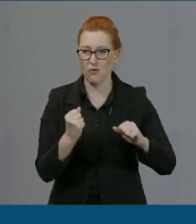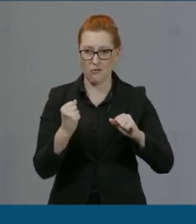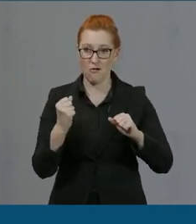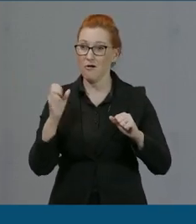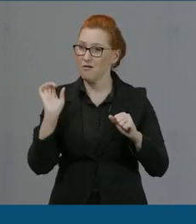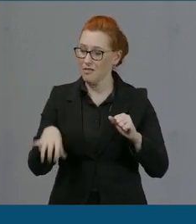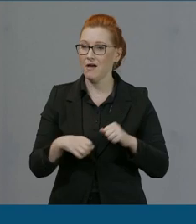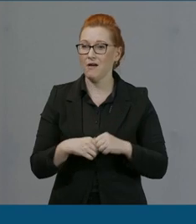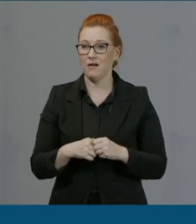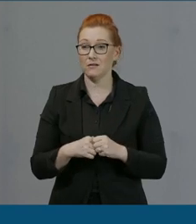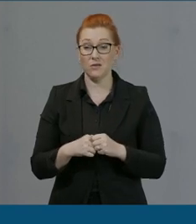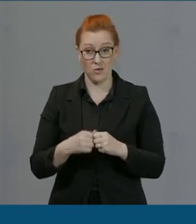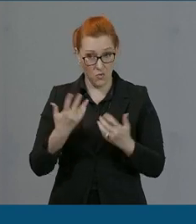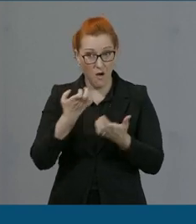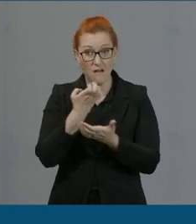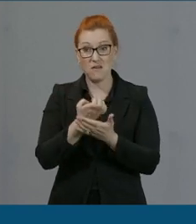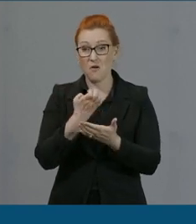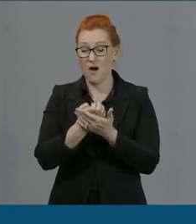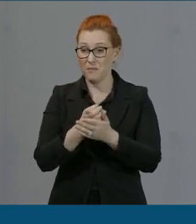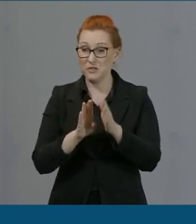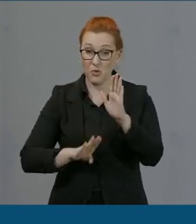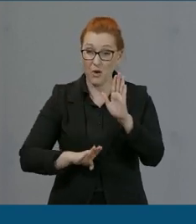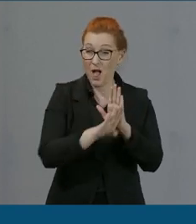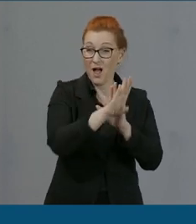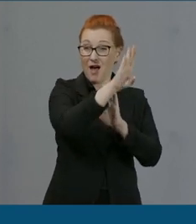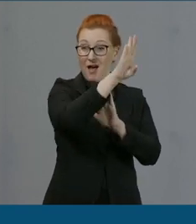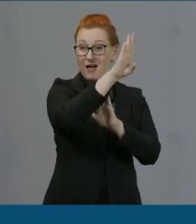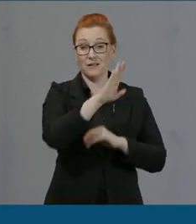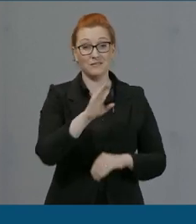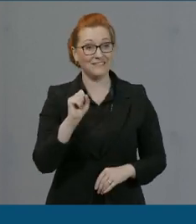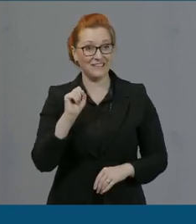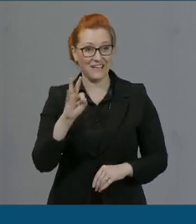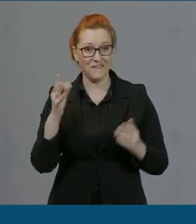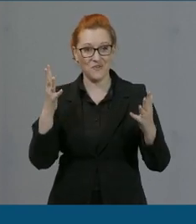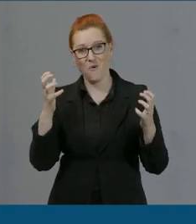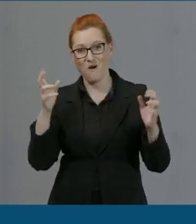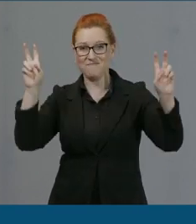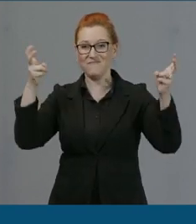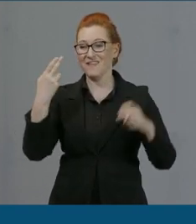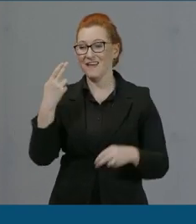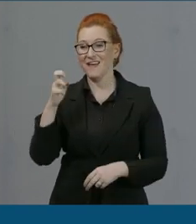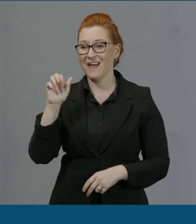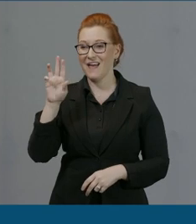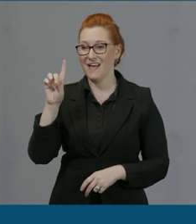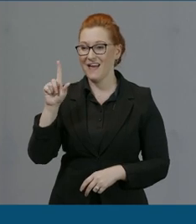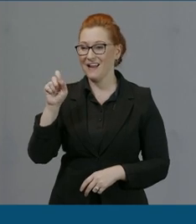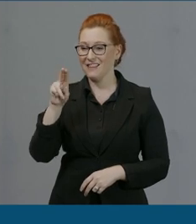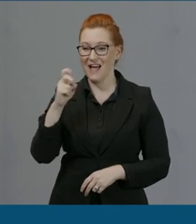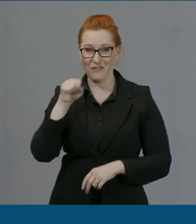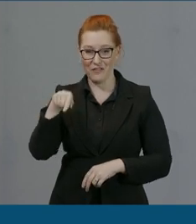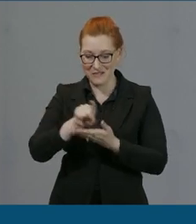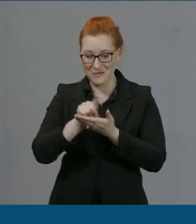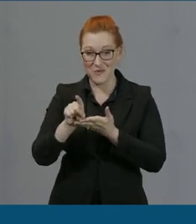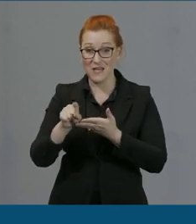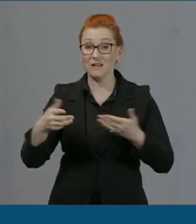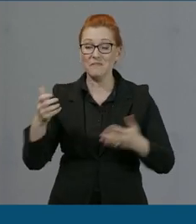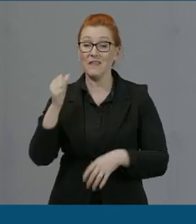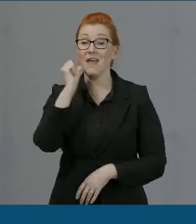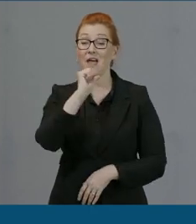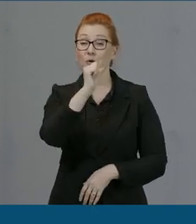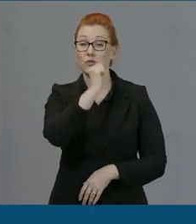economy. If you're looking for a headline over what the next week looks like, it's that Arizona is